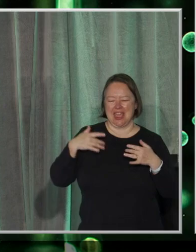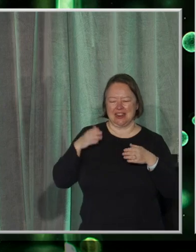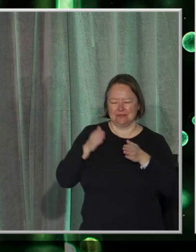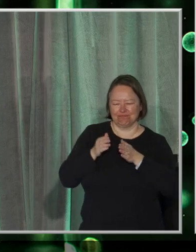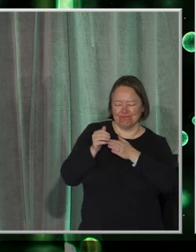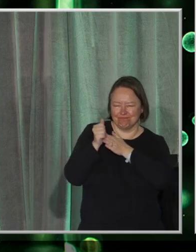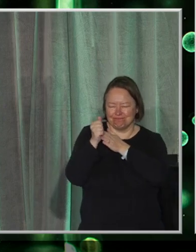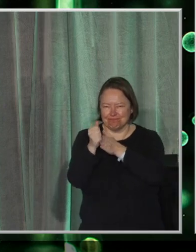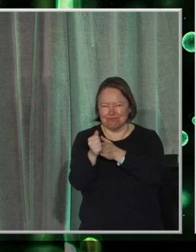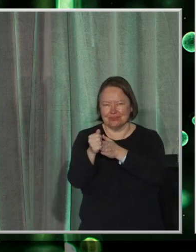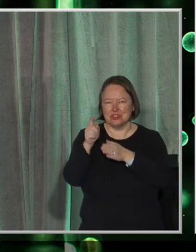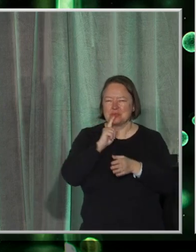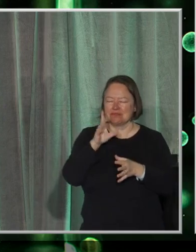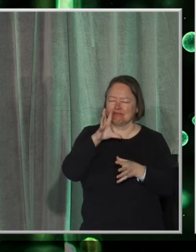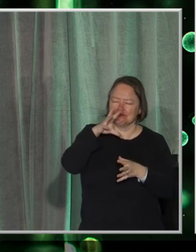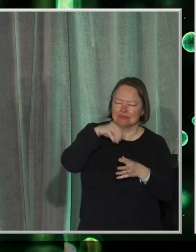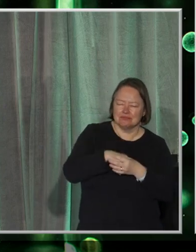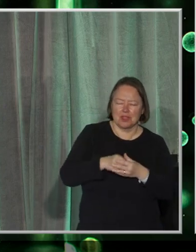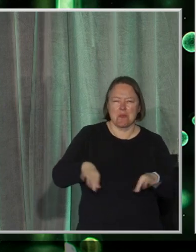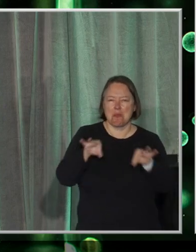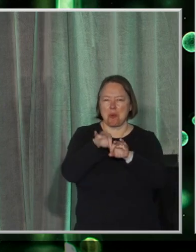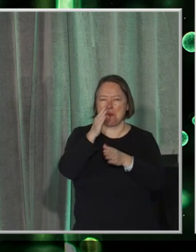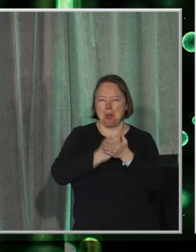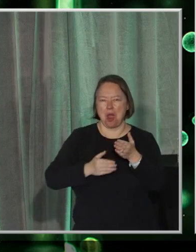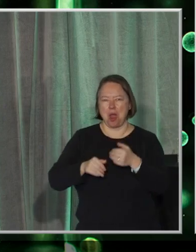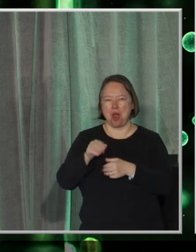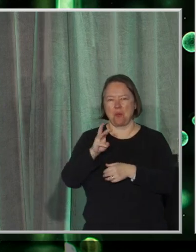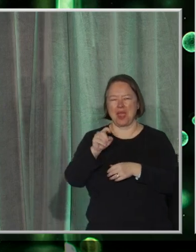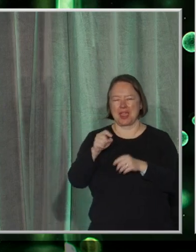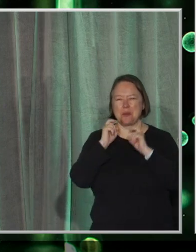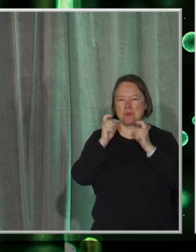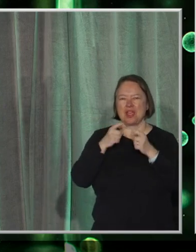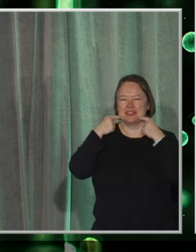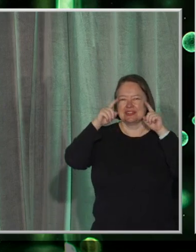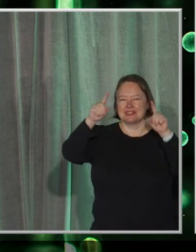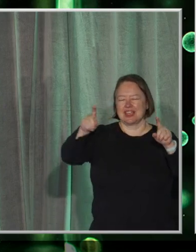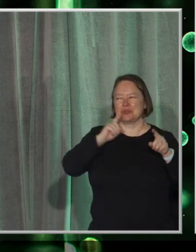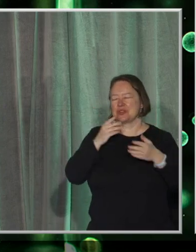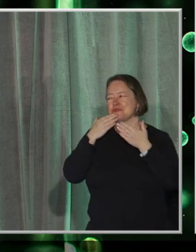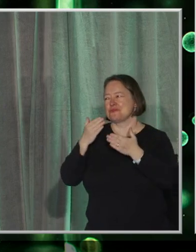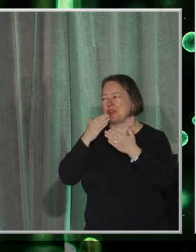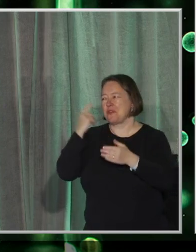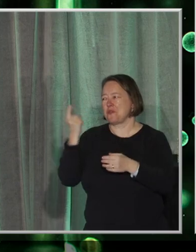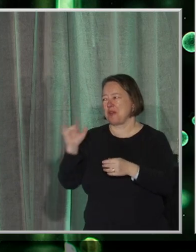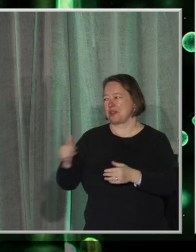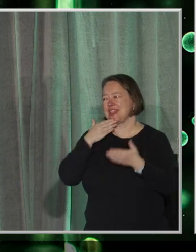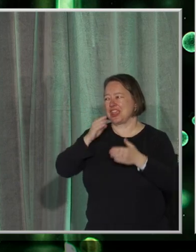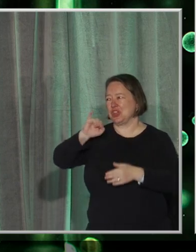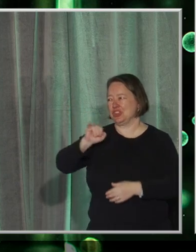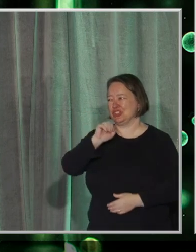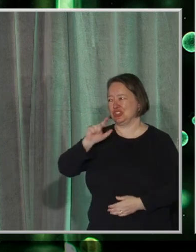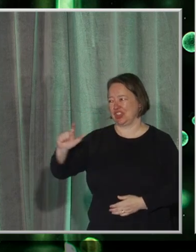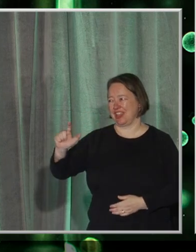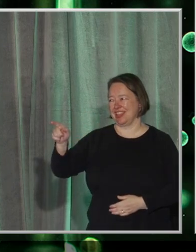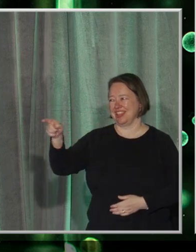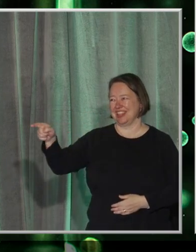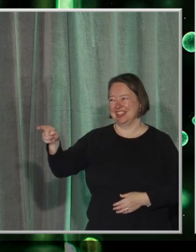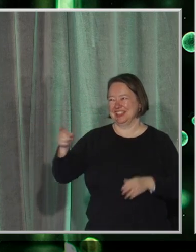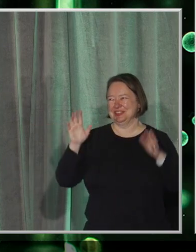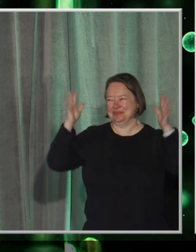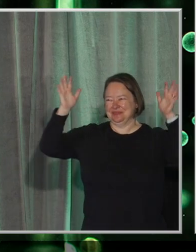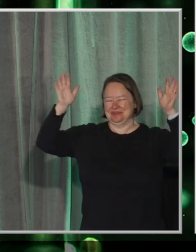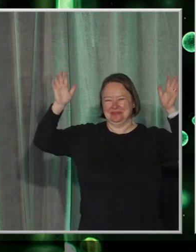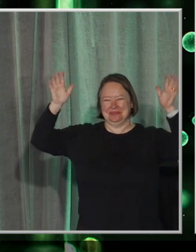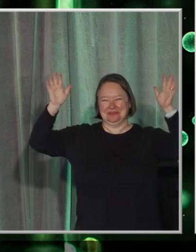She has been an integral part of the prize success. We are forever grateful. Thank you, Jill. You will be missed.